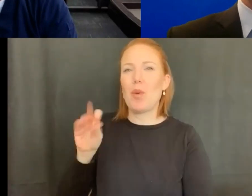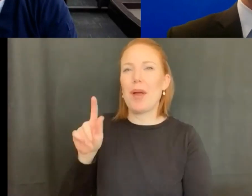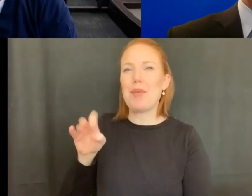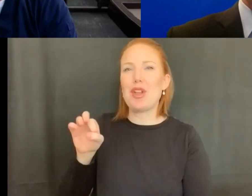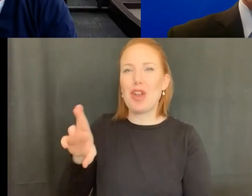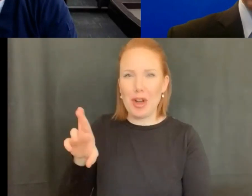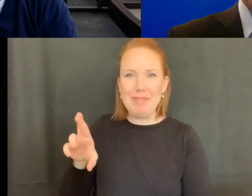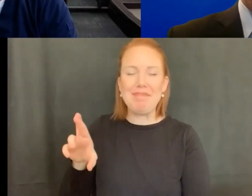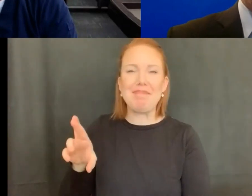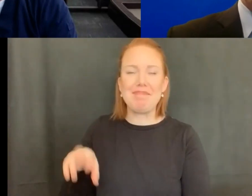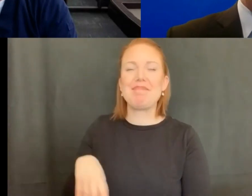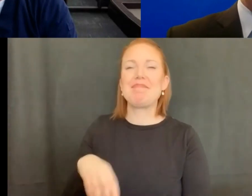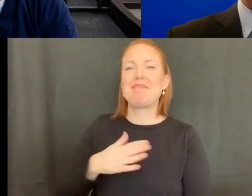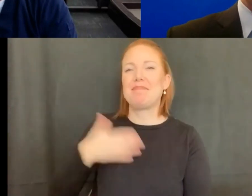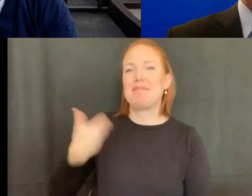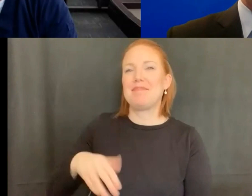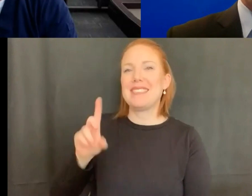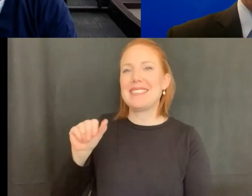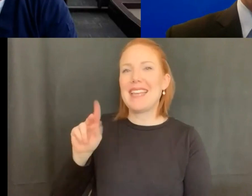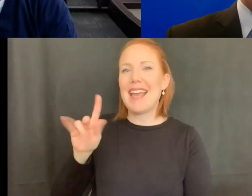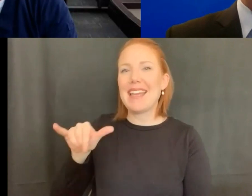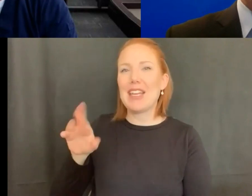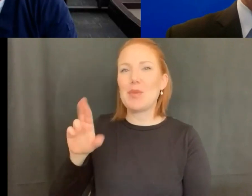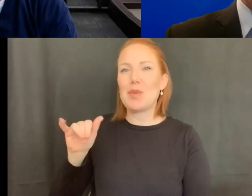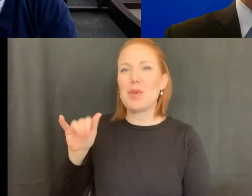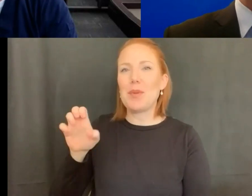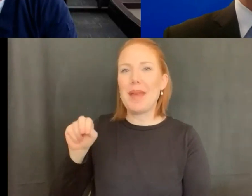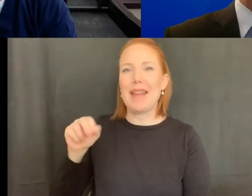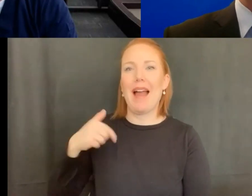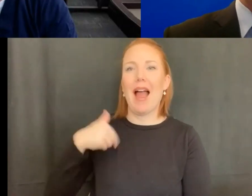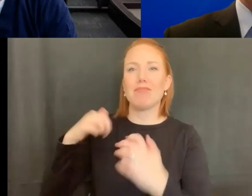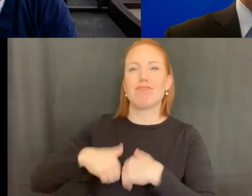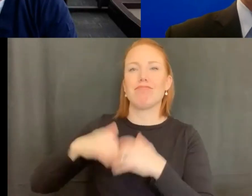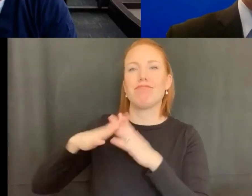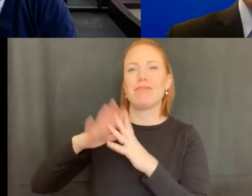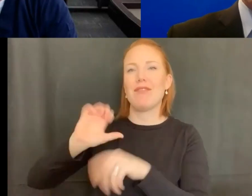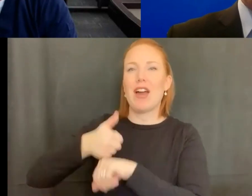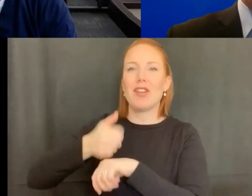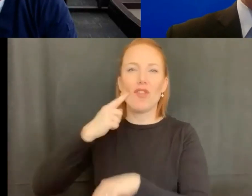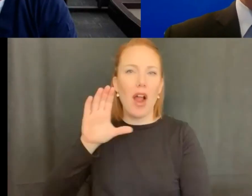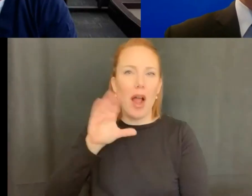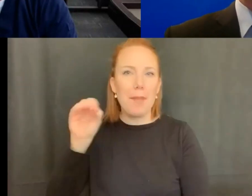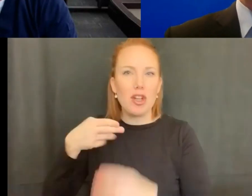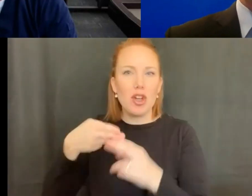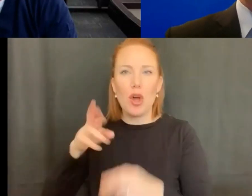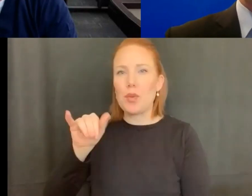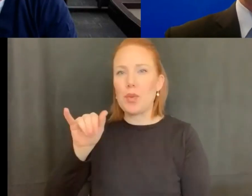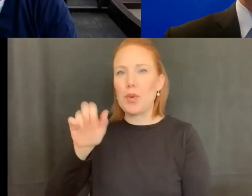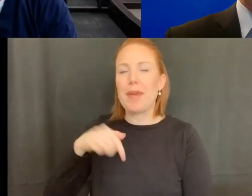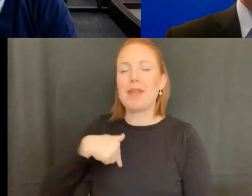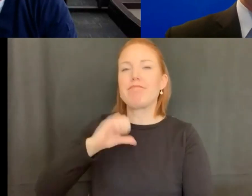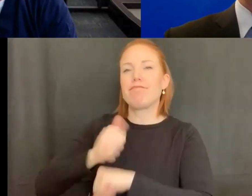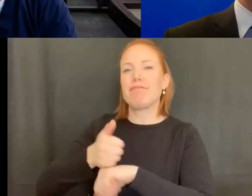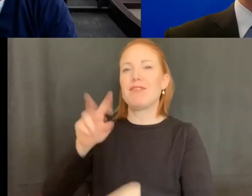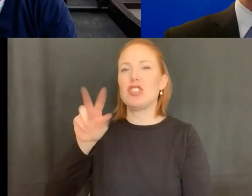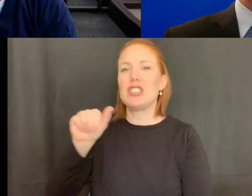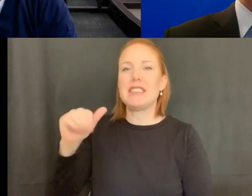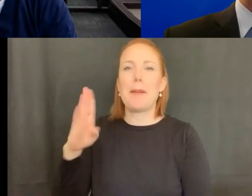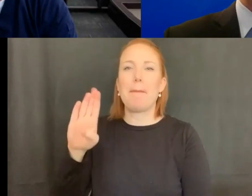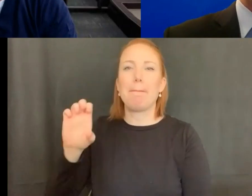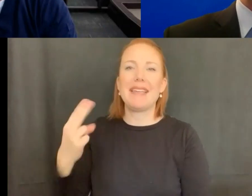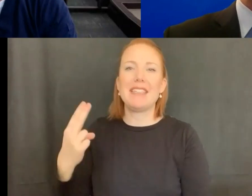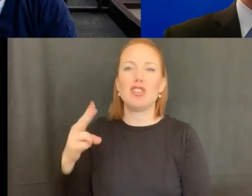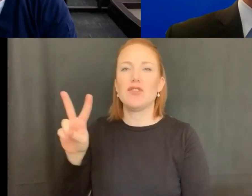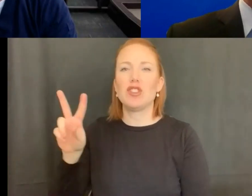series. My name is Danny Rubin. I'm the founder of our company, Rubin, and we are based in Virginia Beach, Virginia, and we